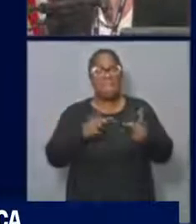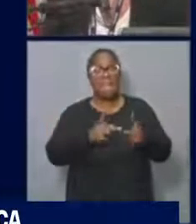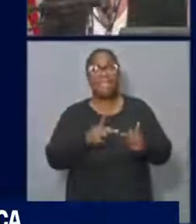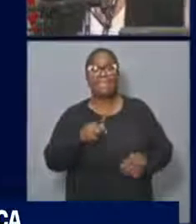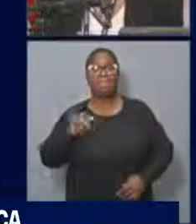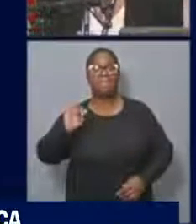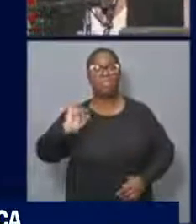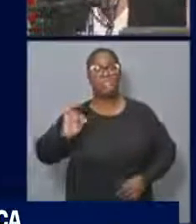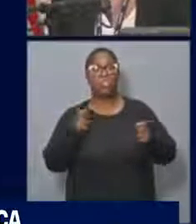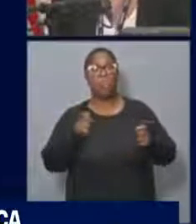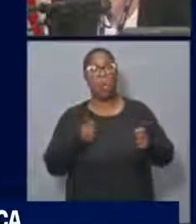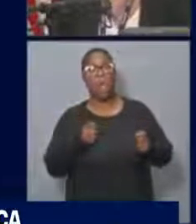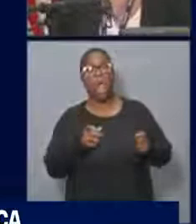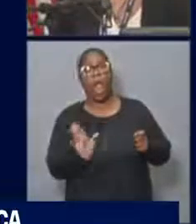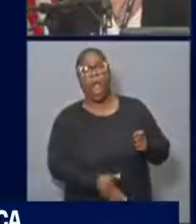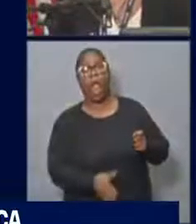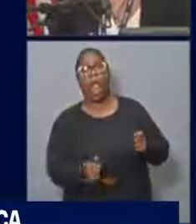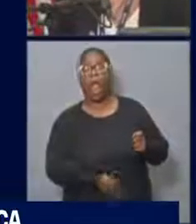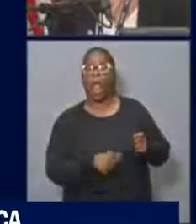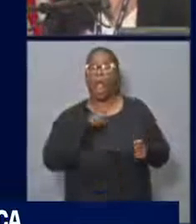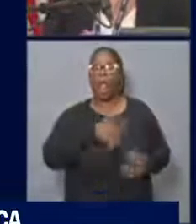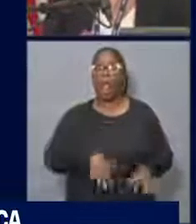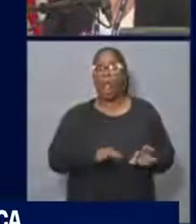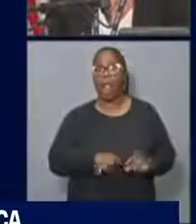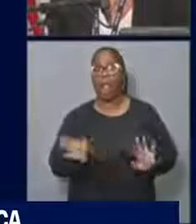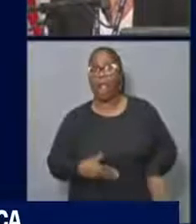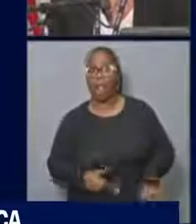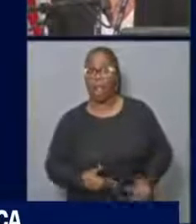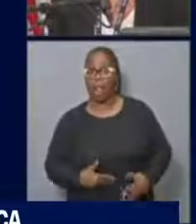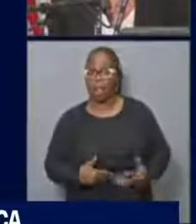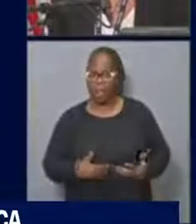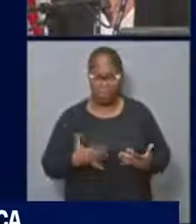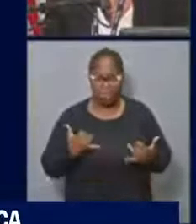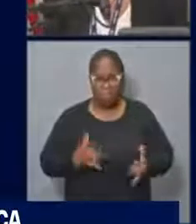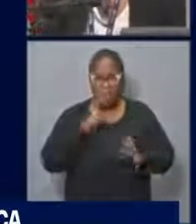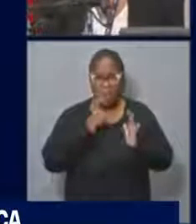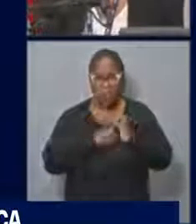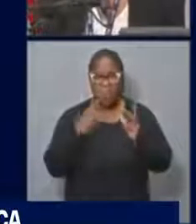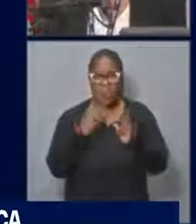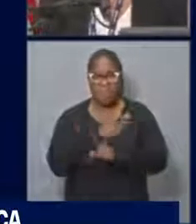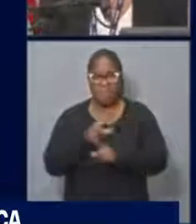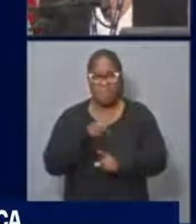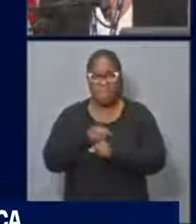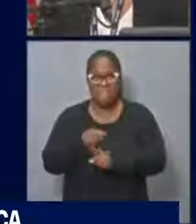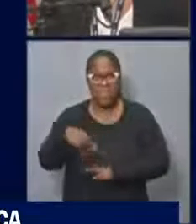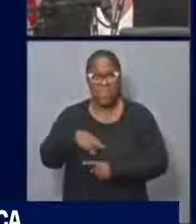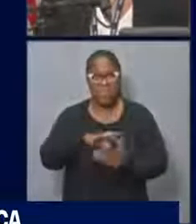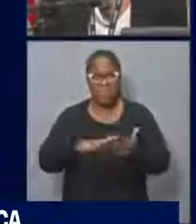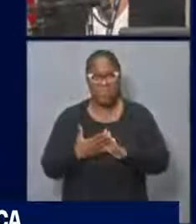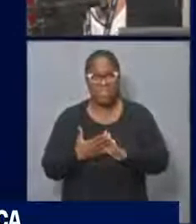need to focus significantly in order to address the alarming trends. And the first thing we need to do is to ensure that